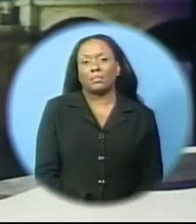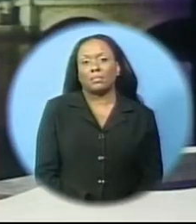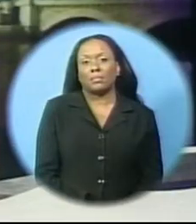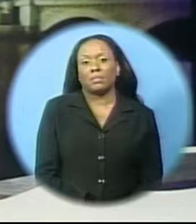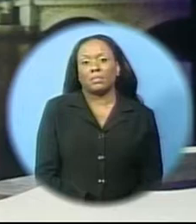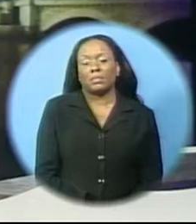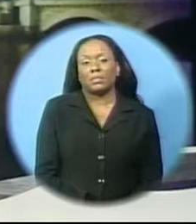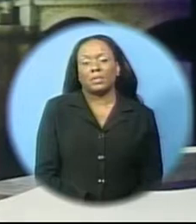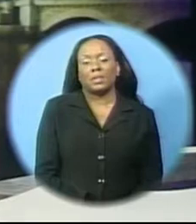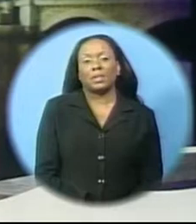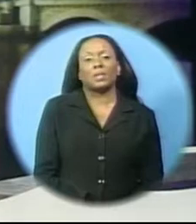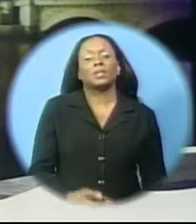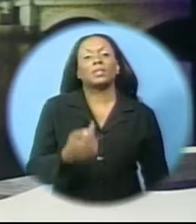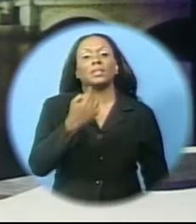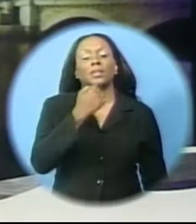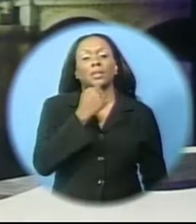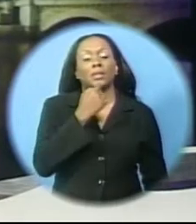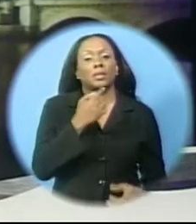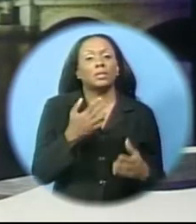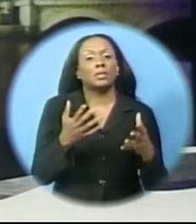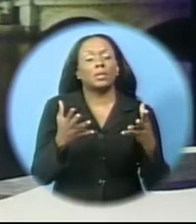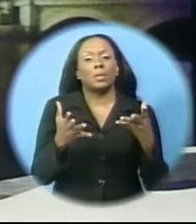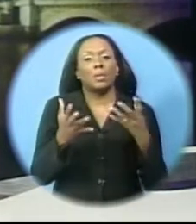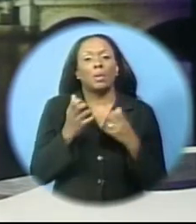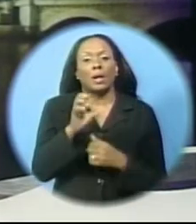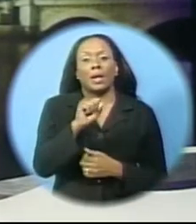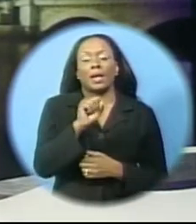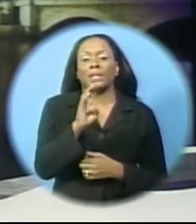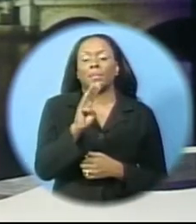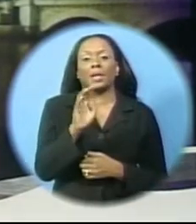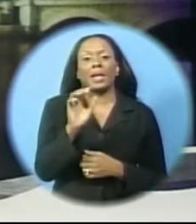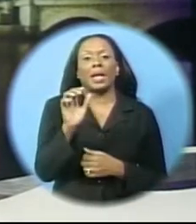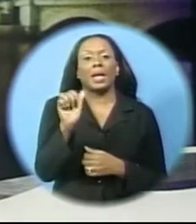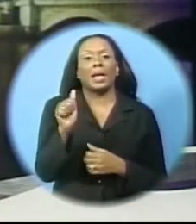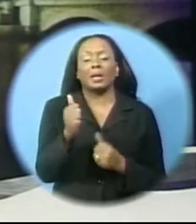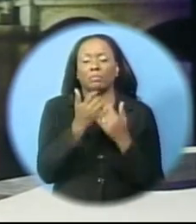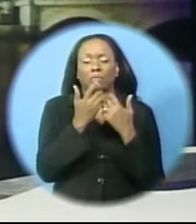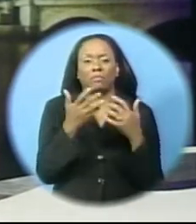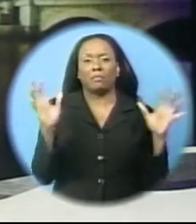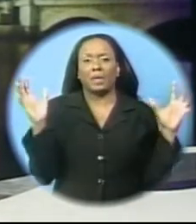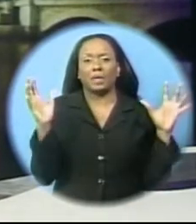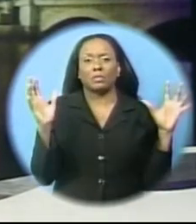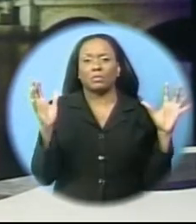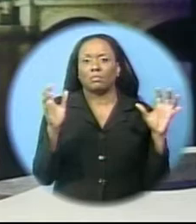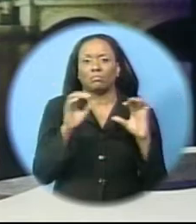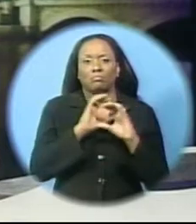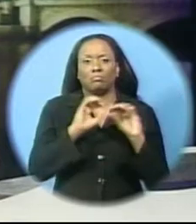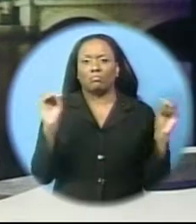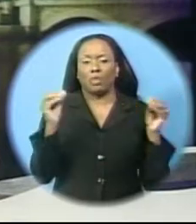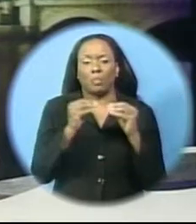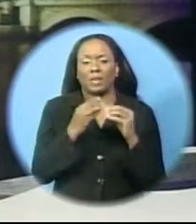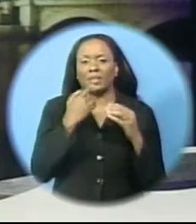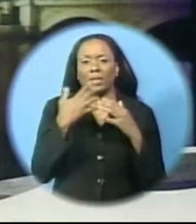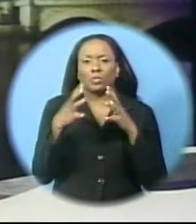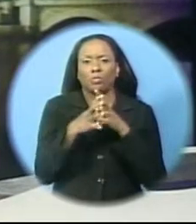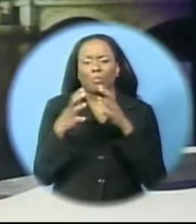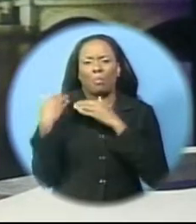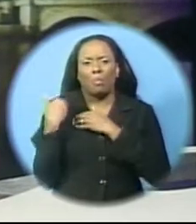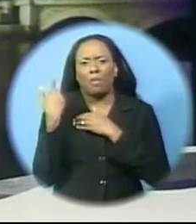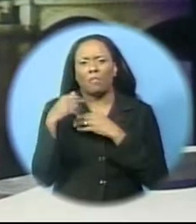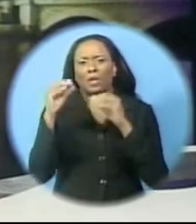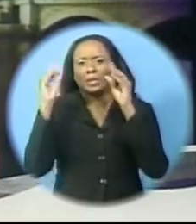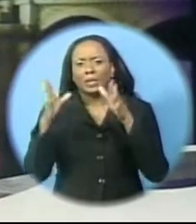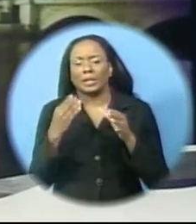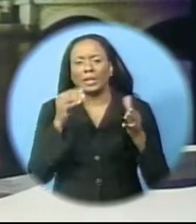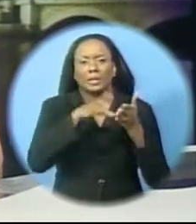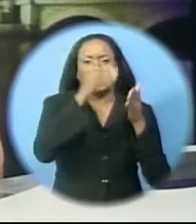Well, Ms. Redmond has also called for the complete phasing out of SBA, saying it's now too heavy a burden for both teachers and